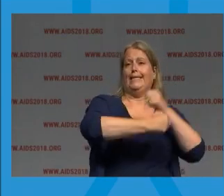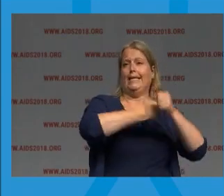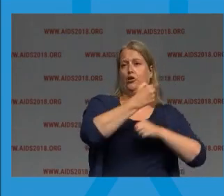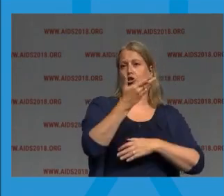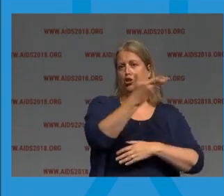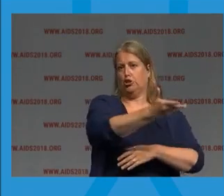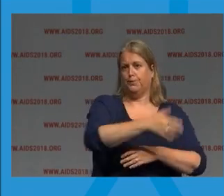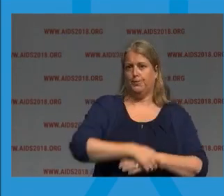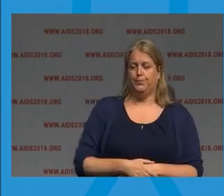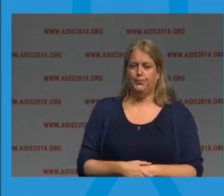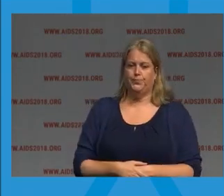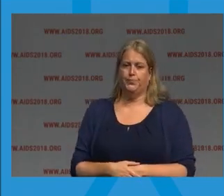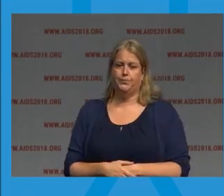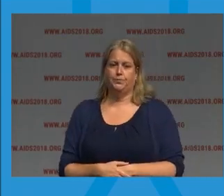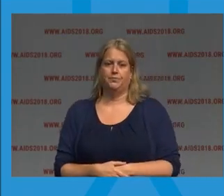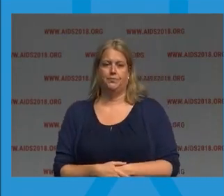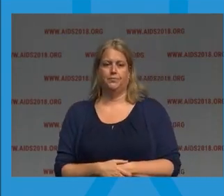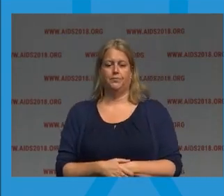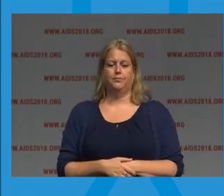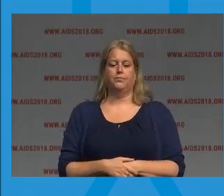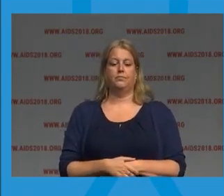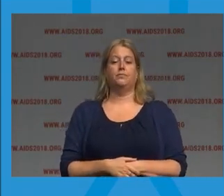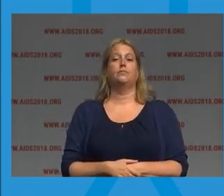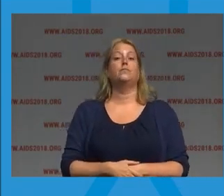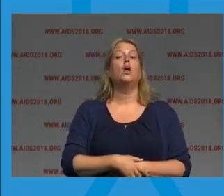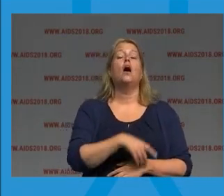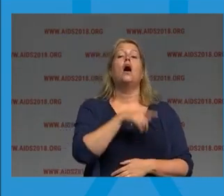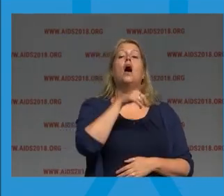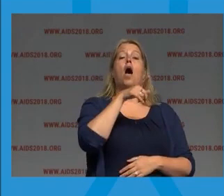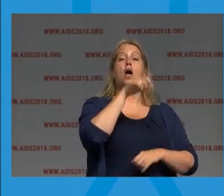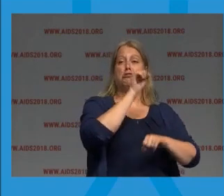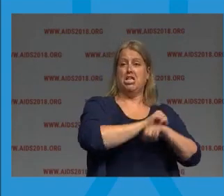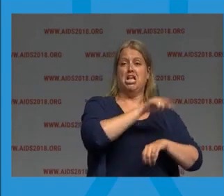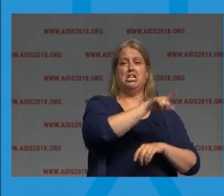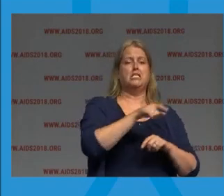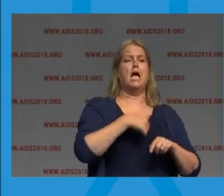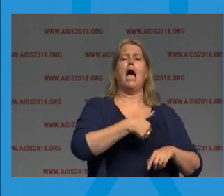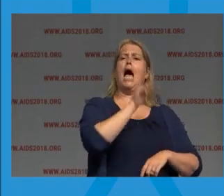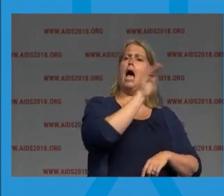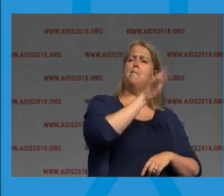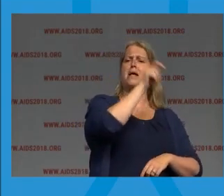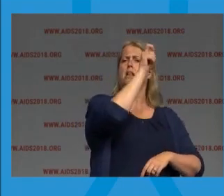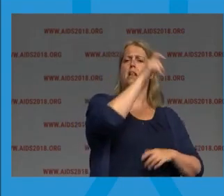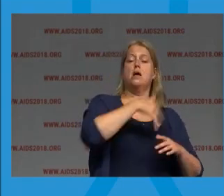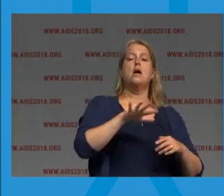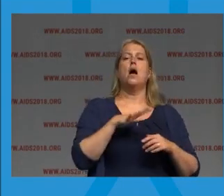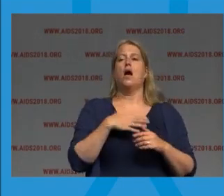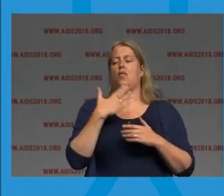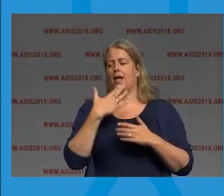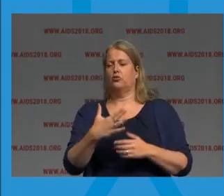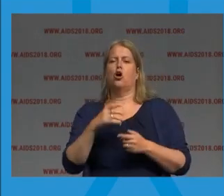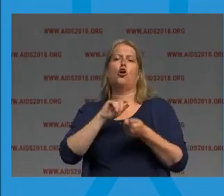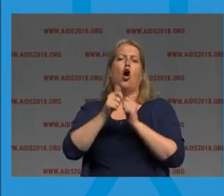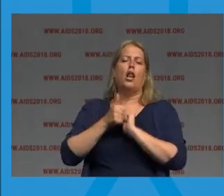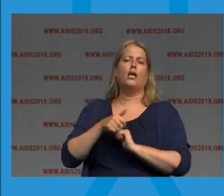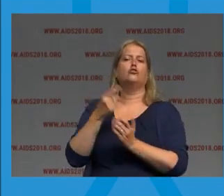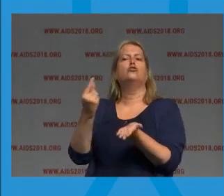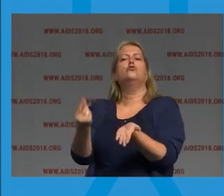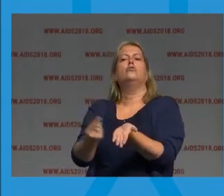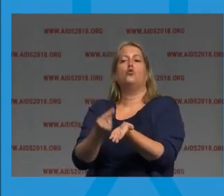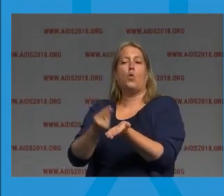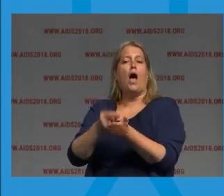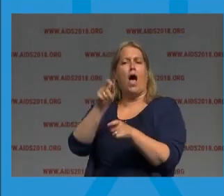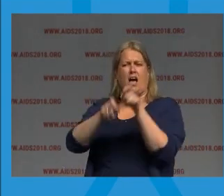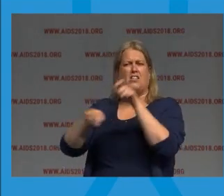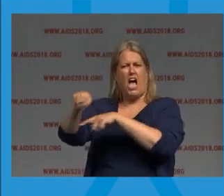years. Her sentence was appealed thanks to colleagues in Uganda from ICW, from Uganet and